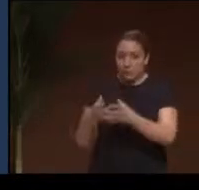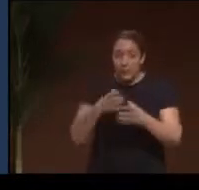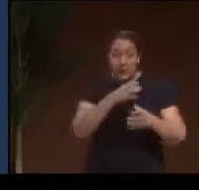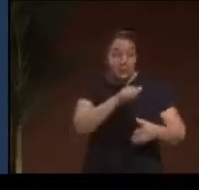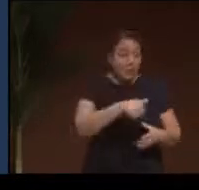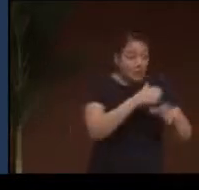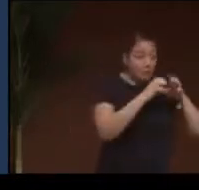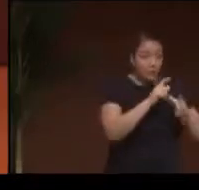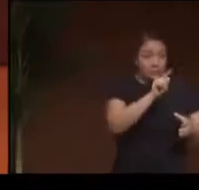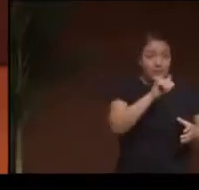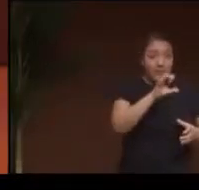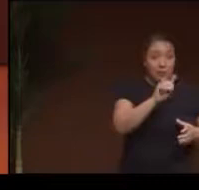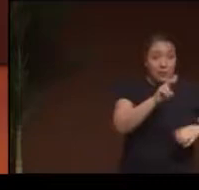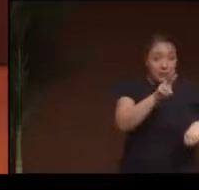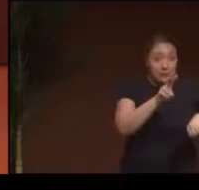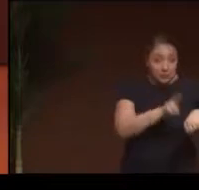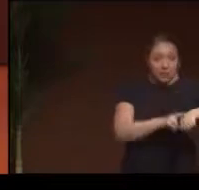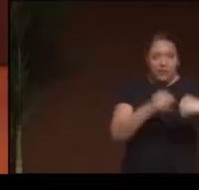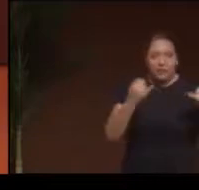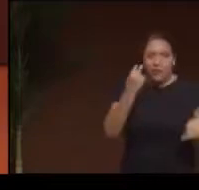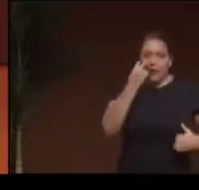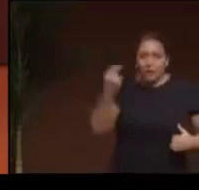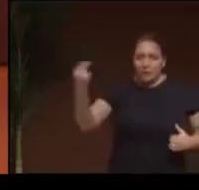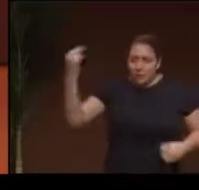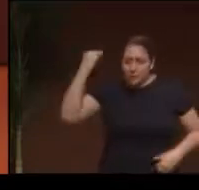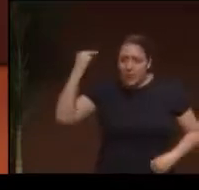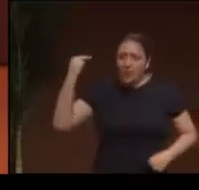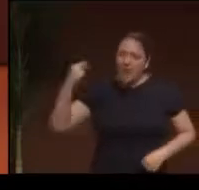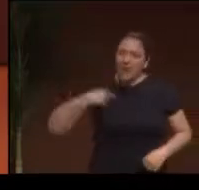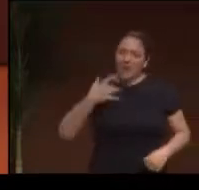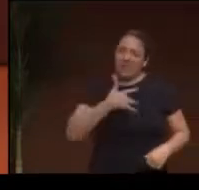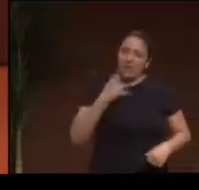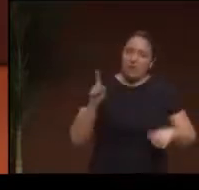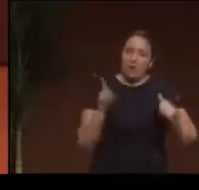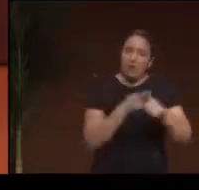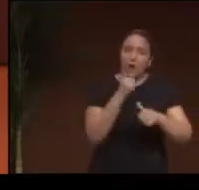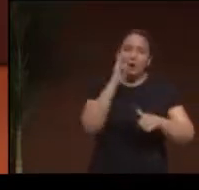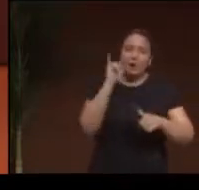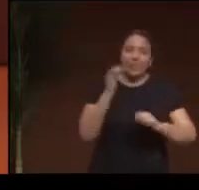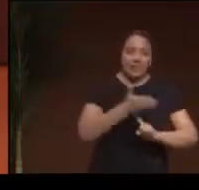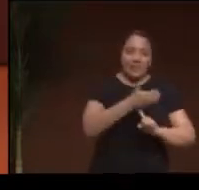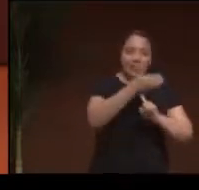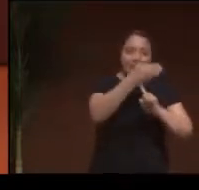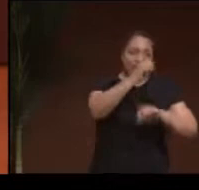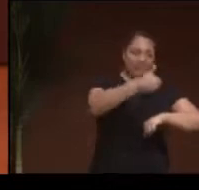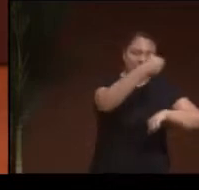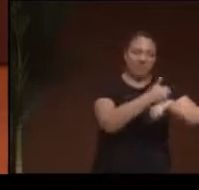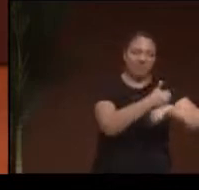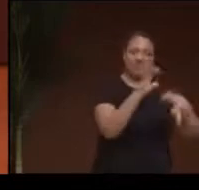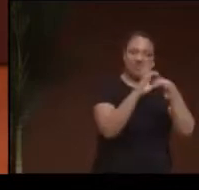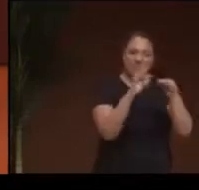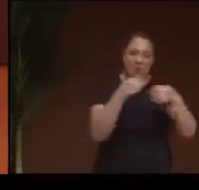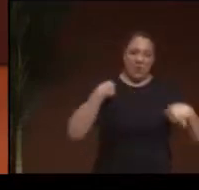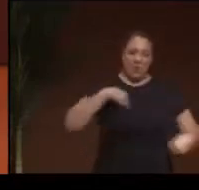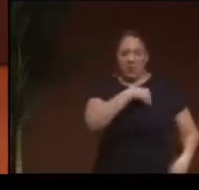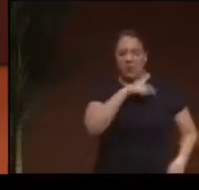back in the years now, they were, I always love what they did because they were the first ones to really plant the flag and say, you know, we're Taino and begin